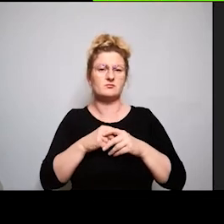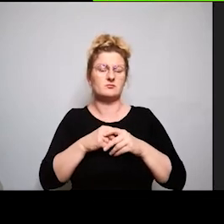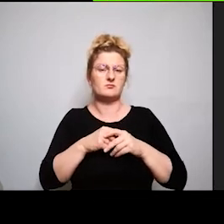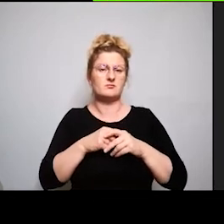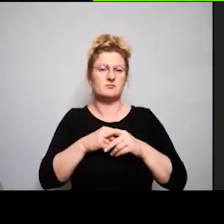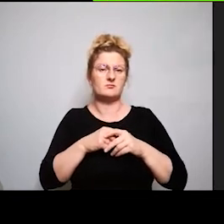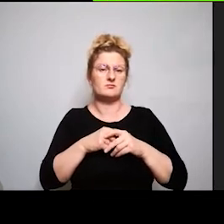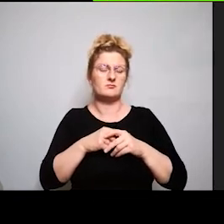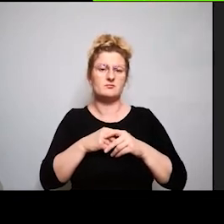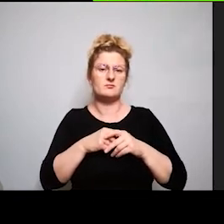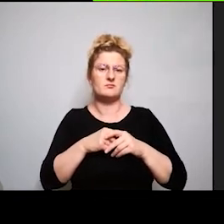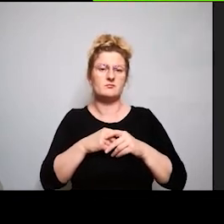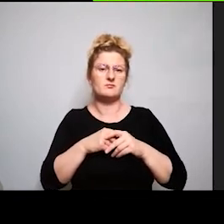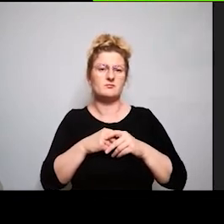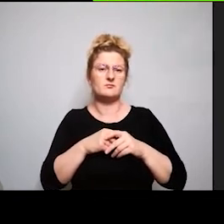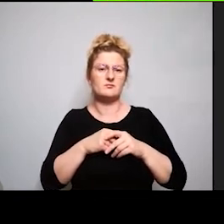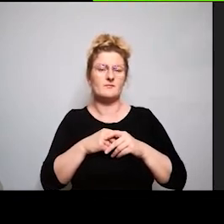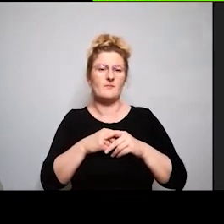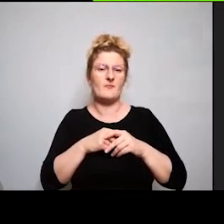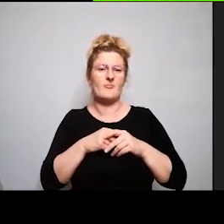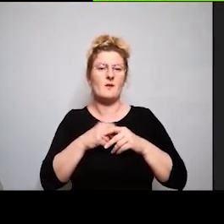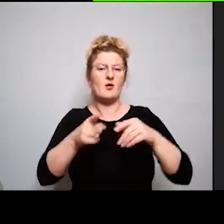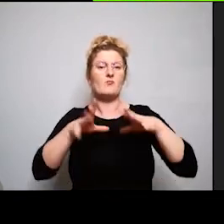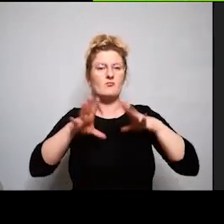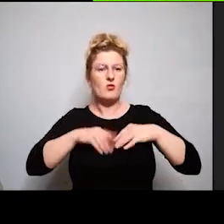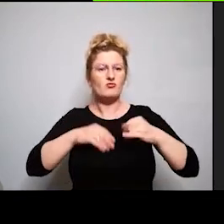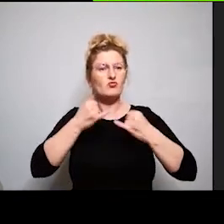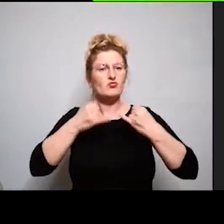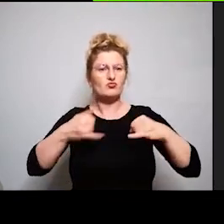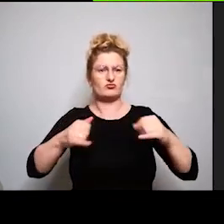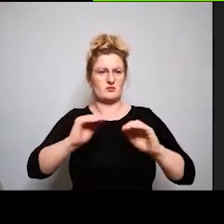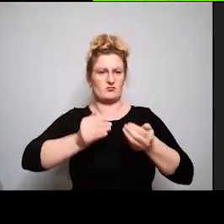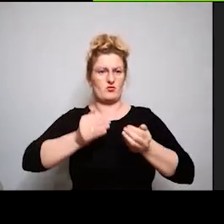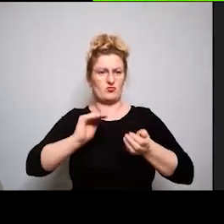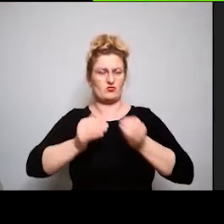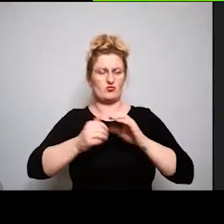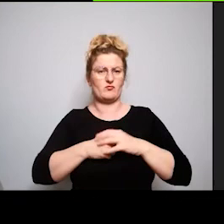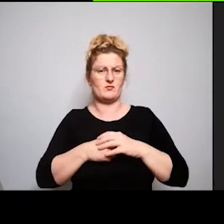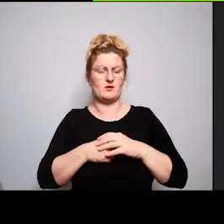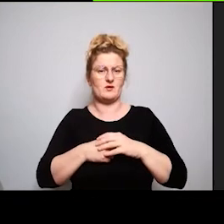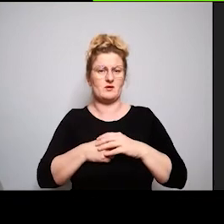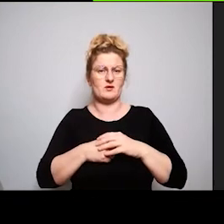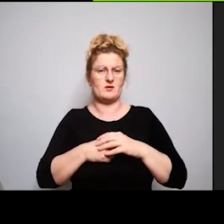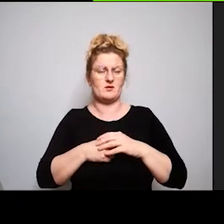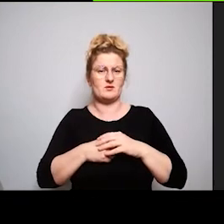you can always interrupt an act of violence, not getting involved.